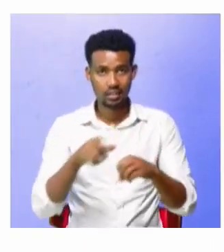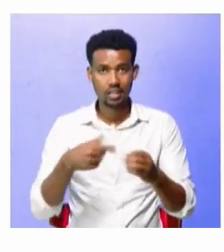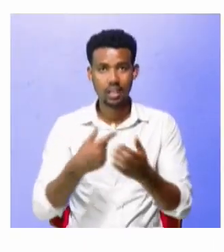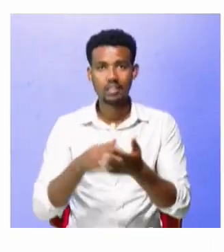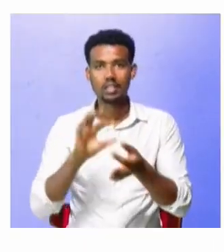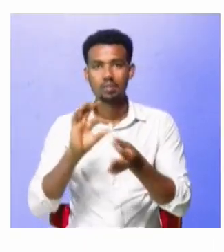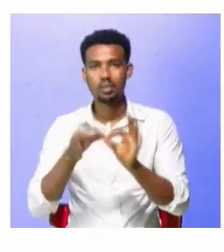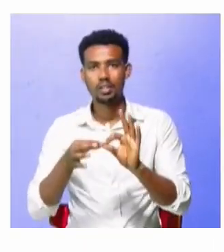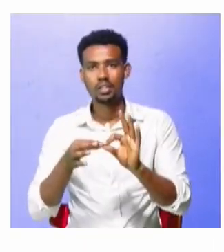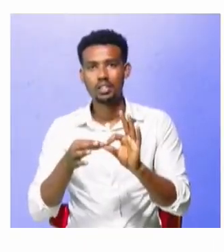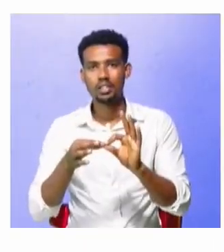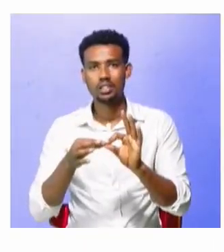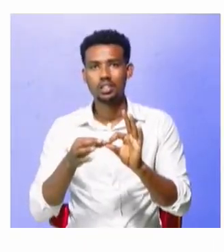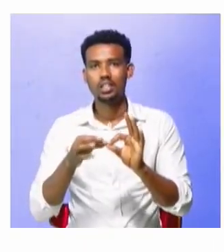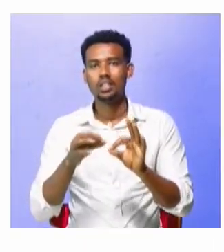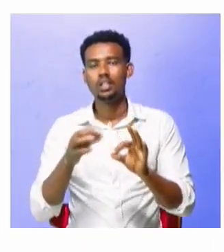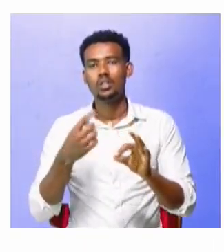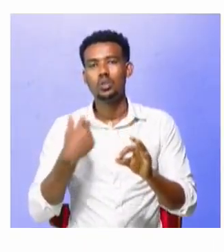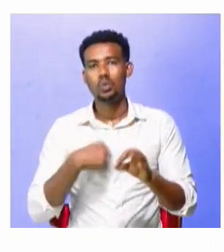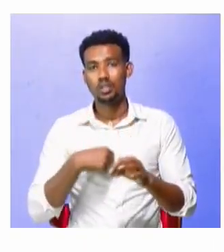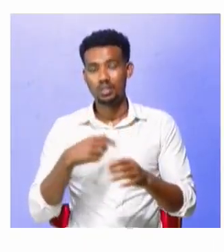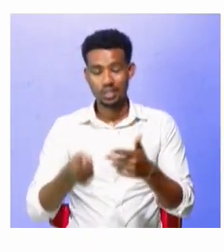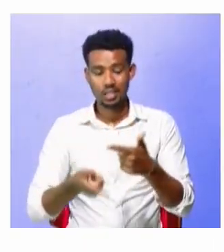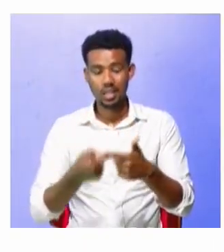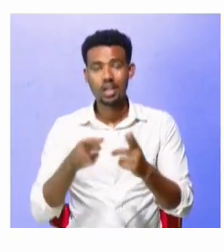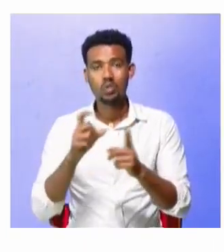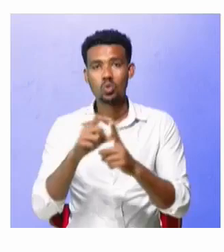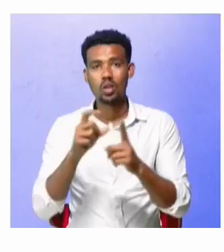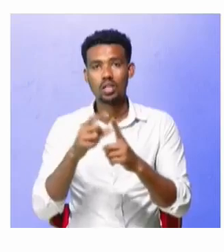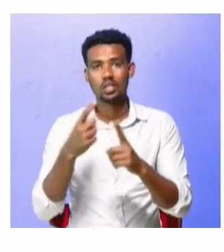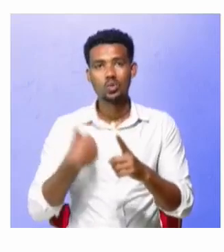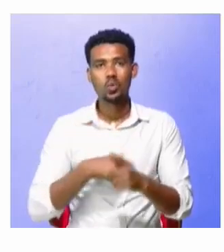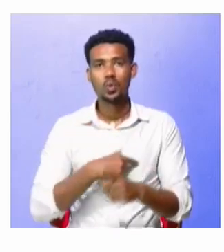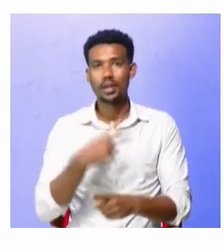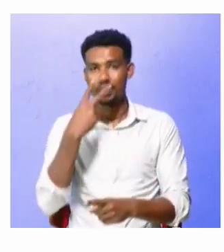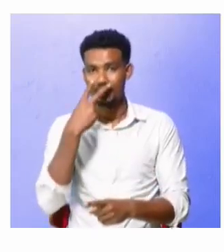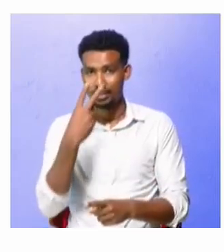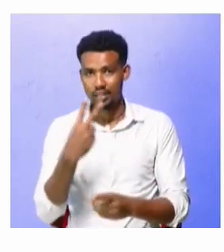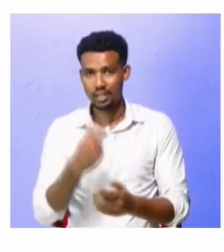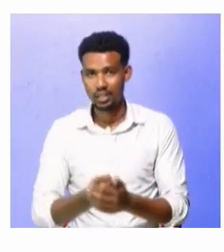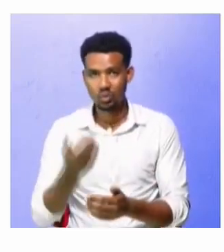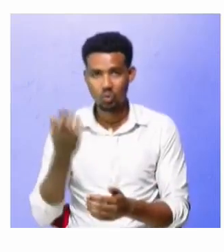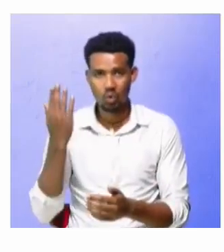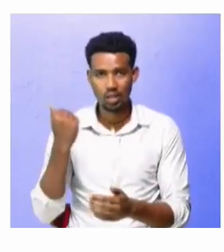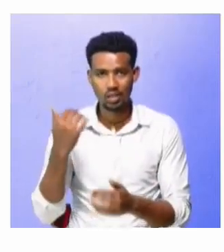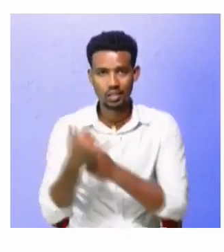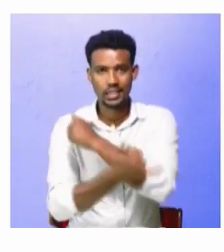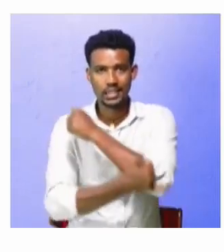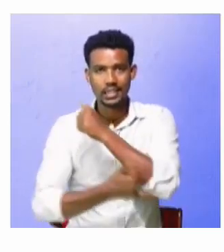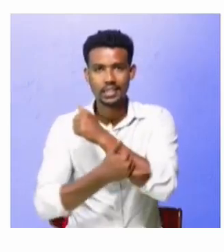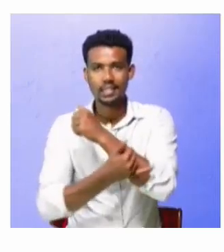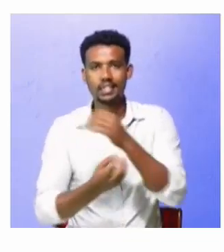of topography that we have seen. The second word that we have seen was indigenous.